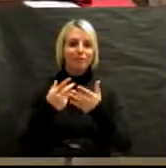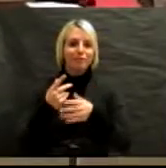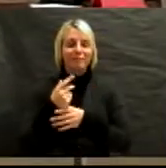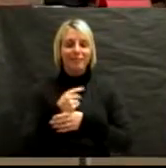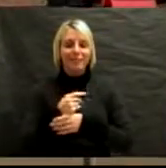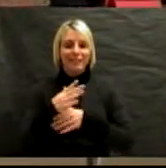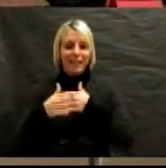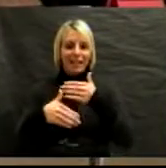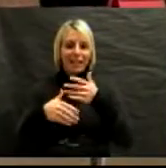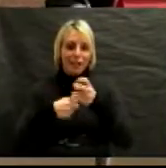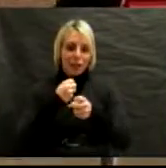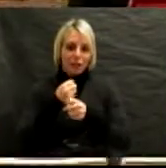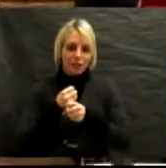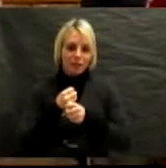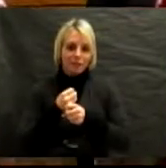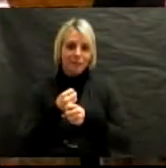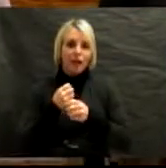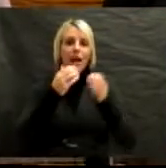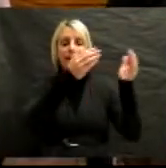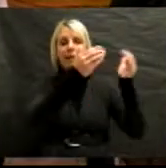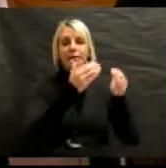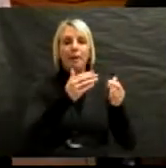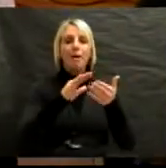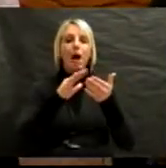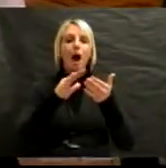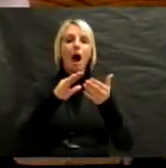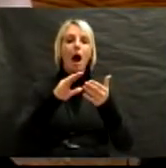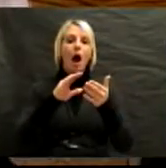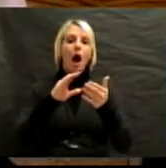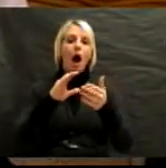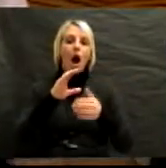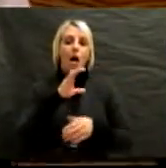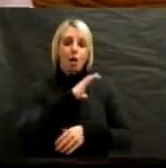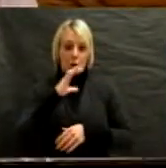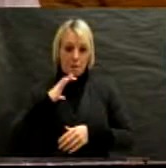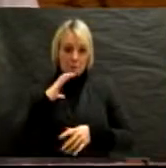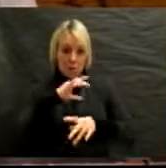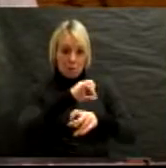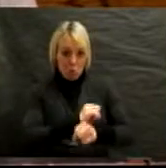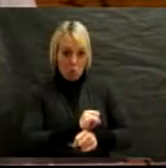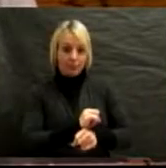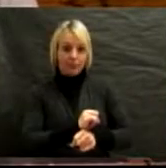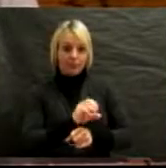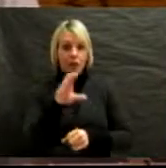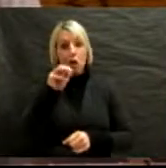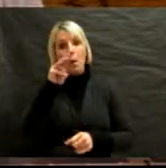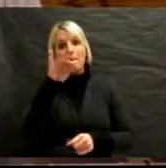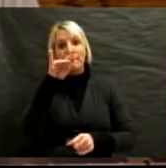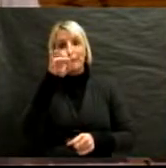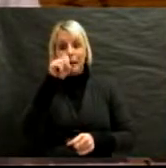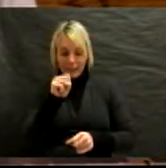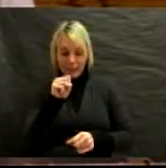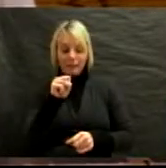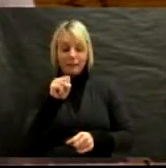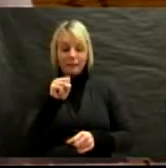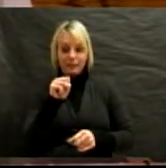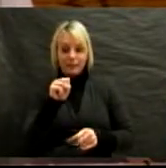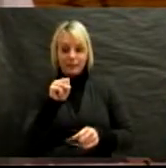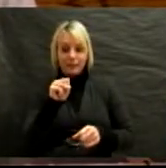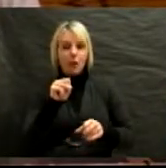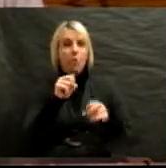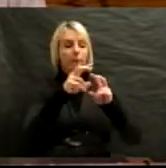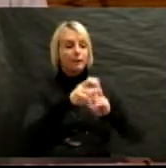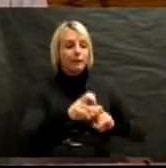appointments. Traditionally, we simply go through these committees and examine the names. I have the names from previous years. Does anybody